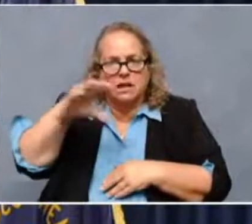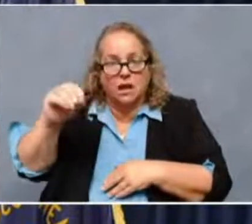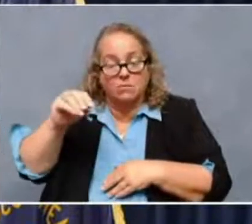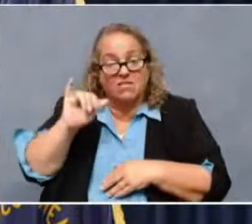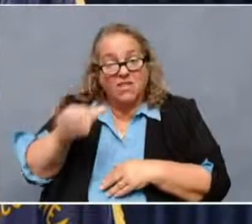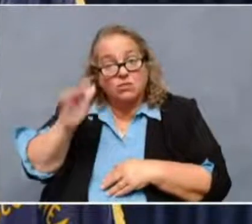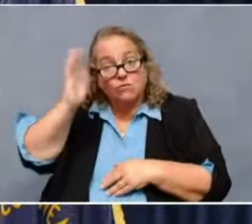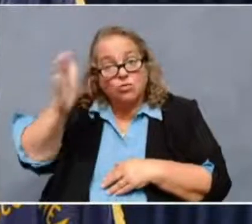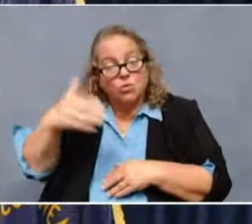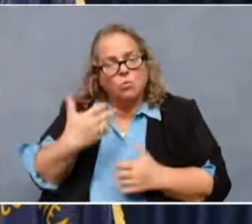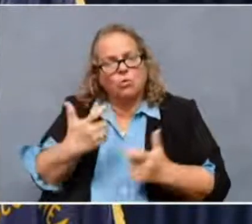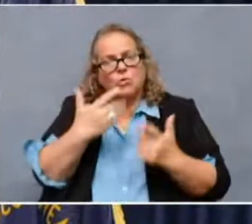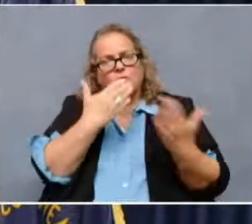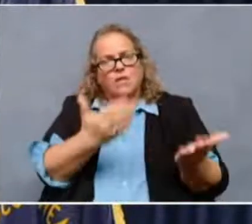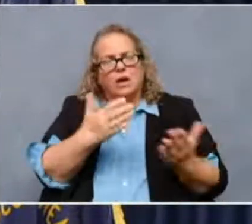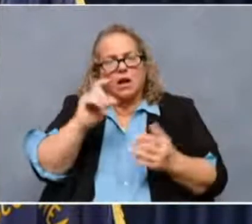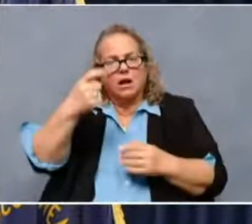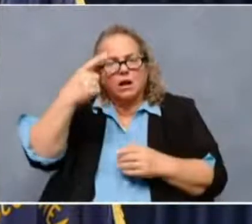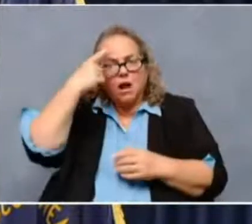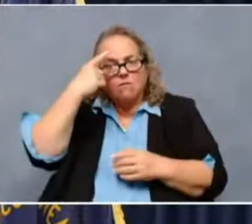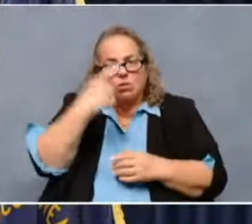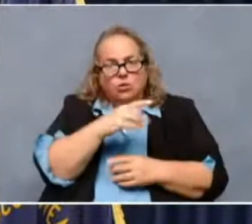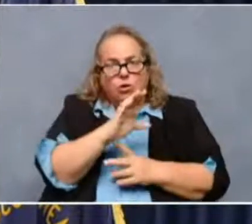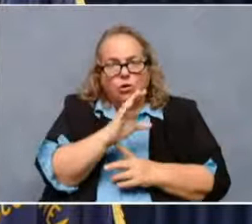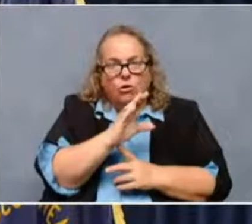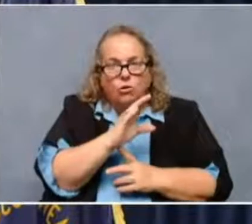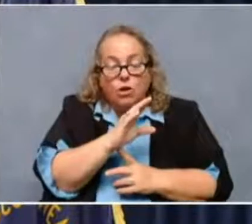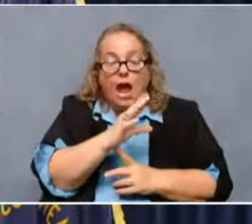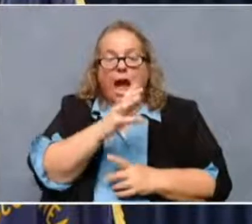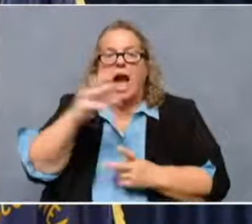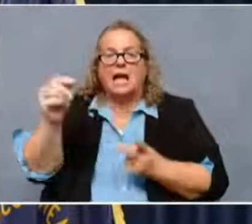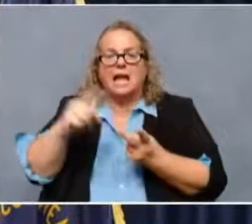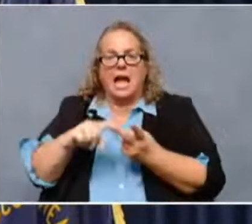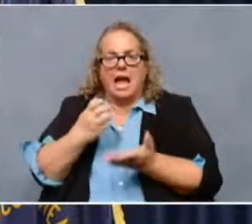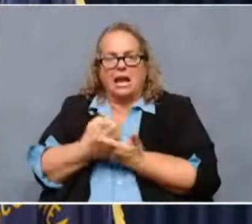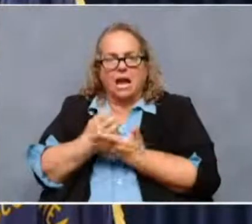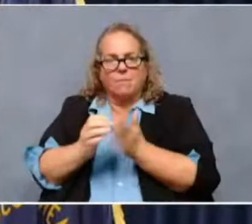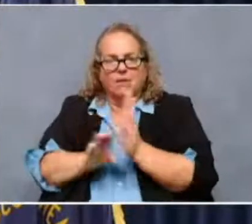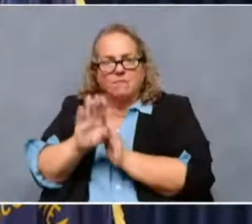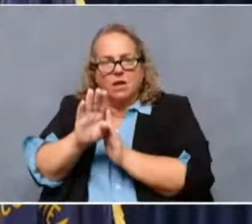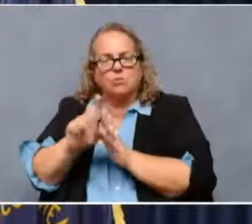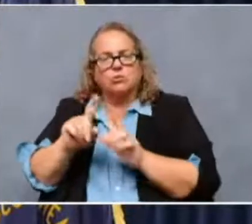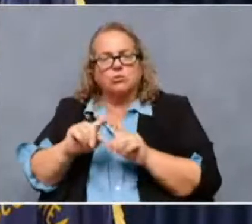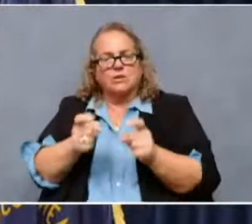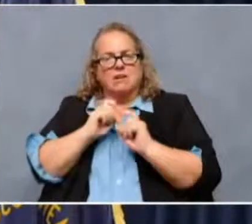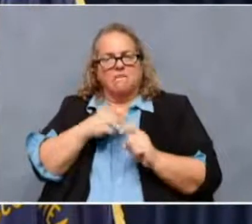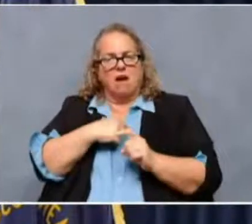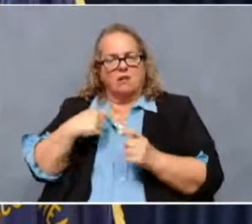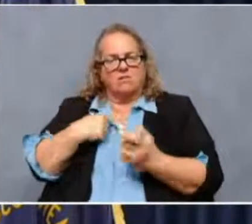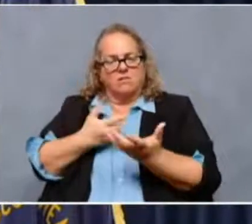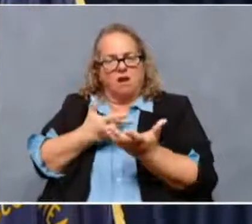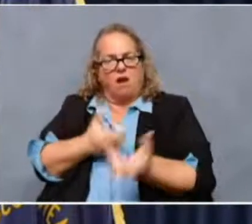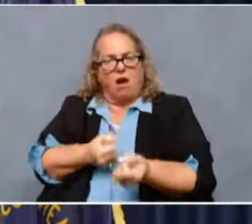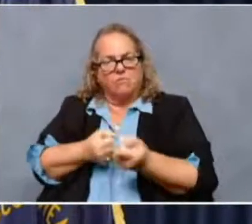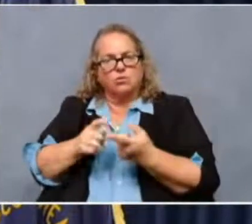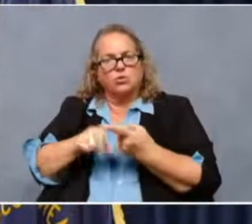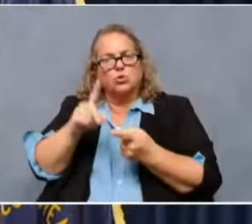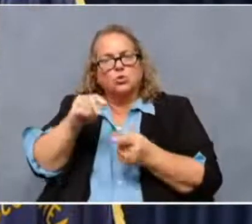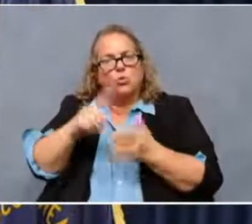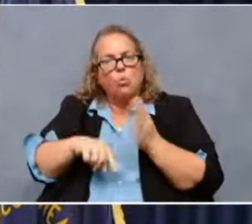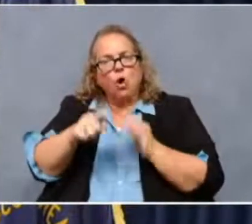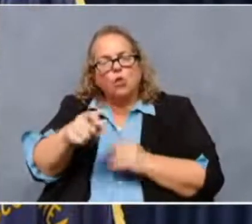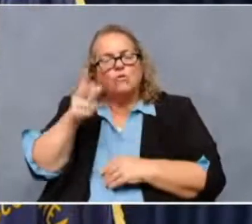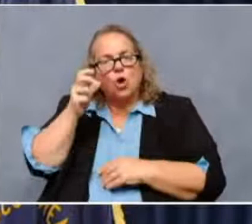Beshear, the economic development, for giving us the confidence to do what you just heard, to invest